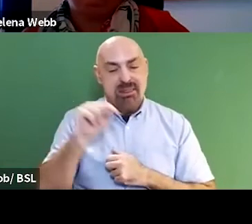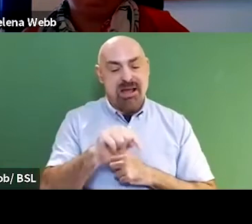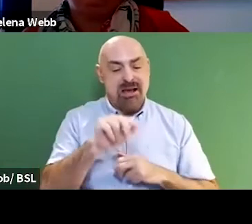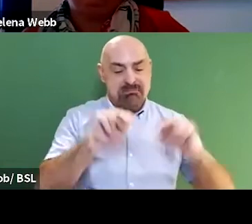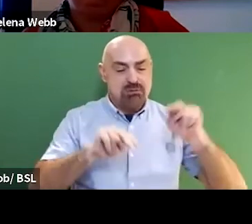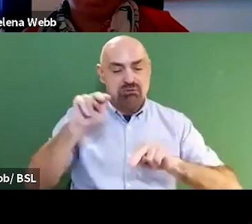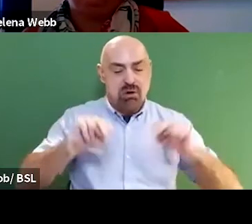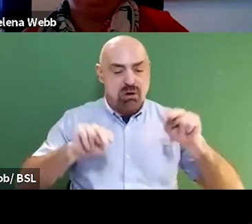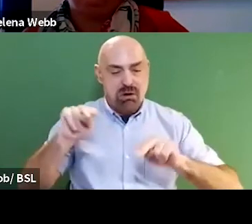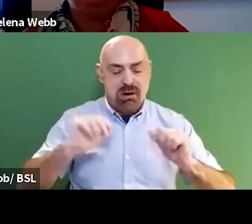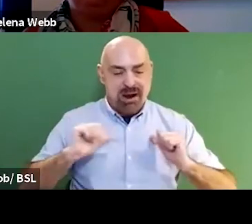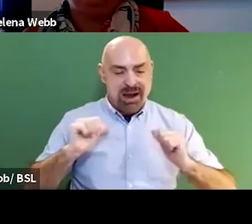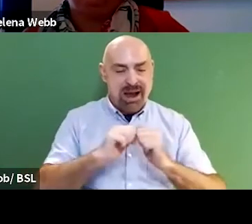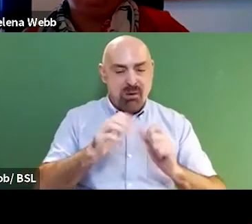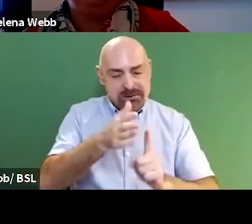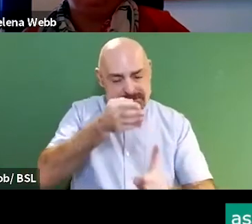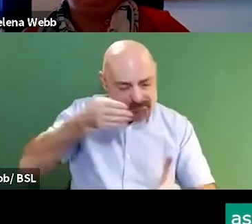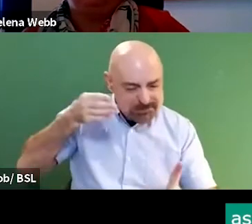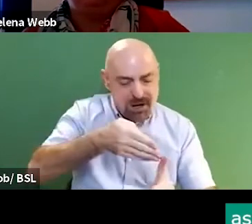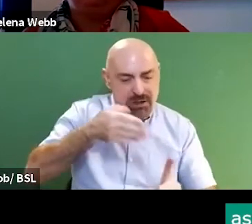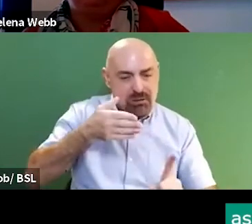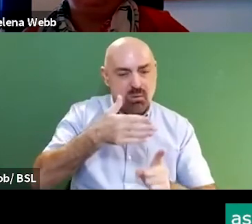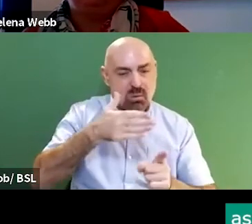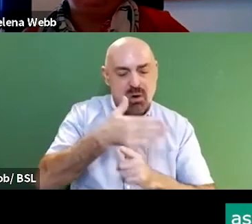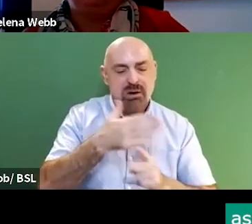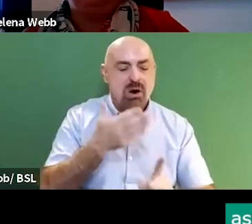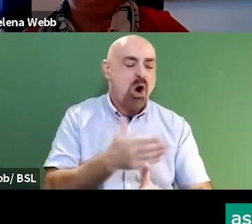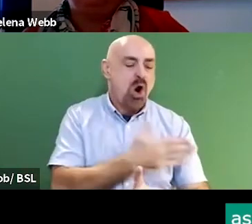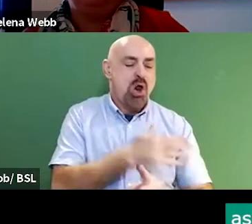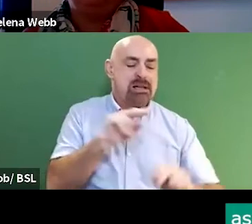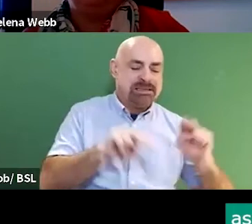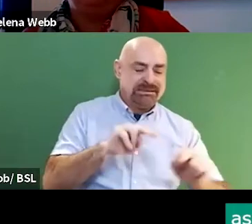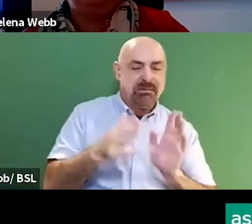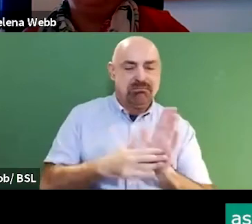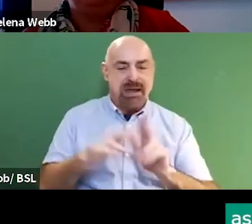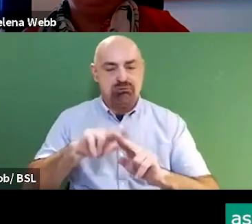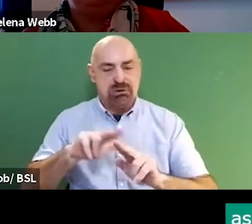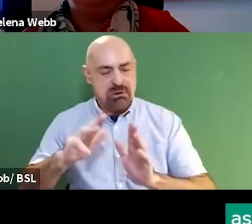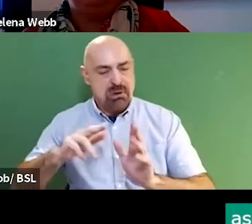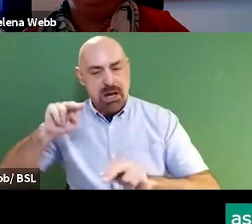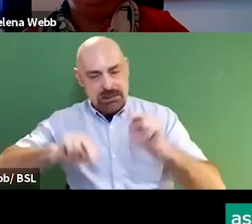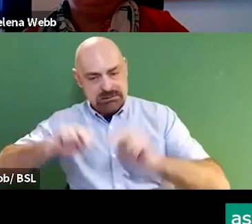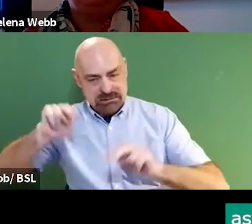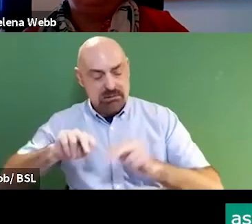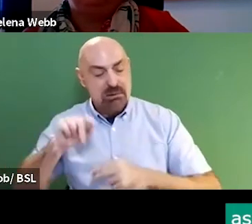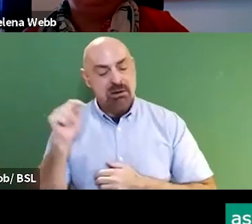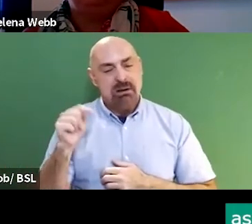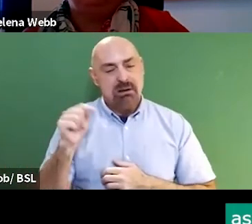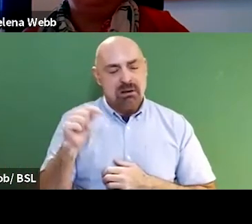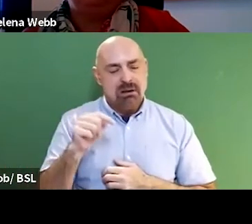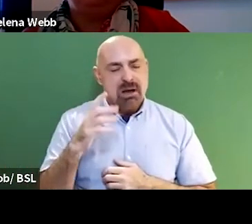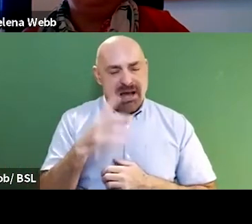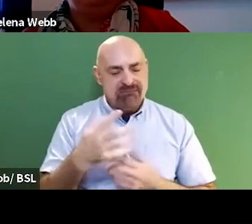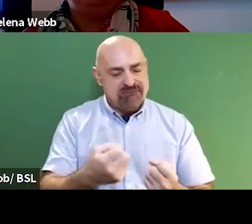measures some of our targeted work, like our early help assessments, our parenting assessments, and within that we also get